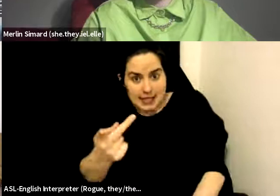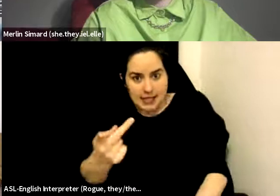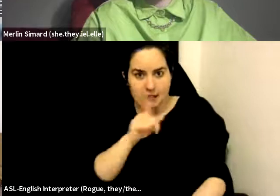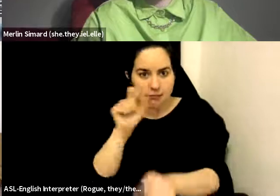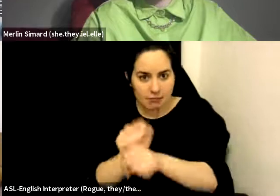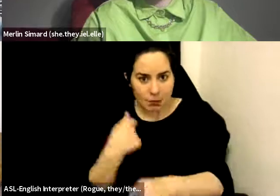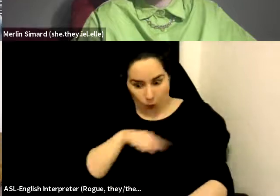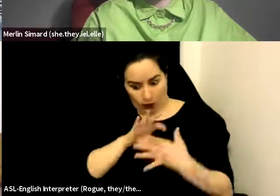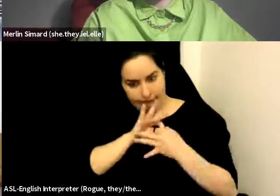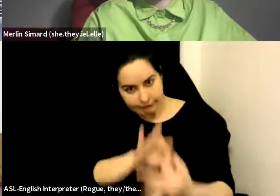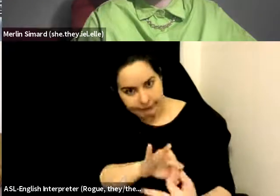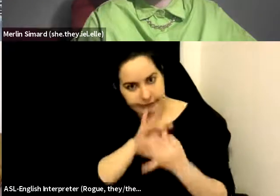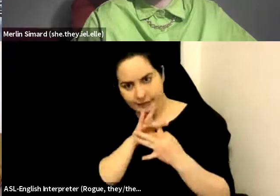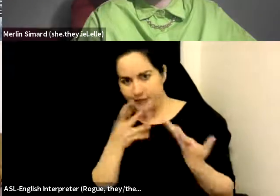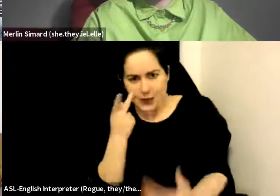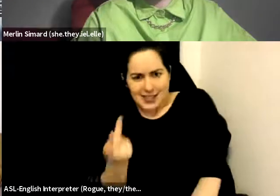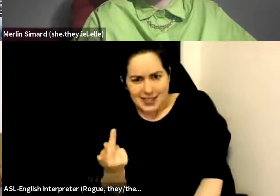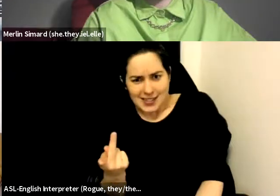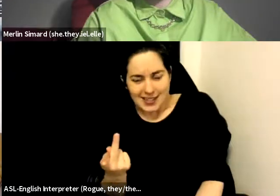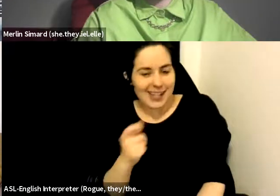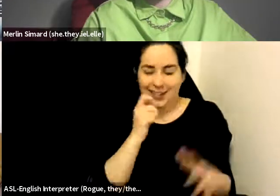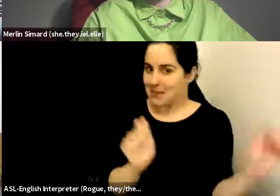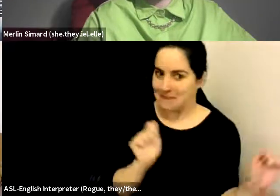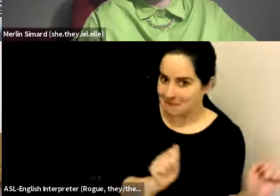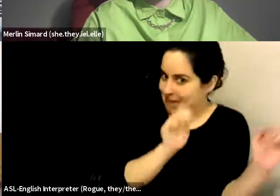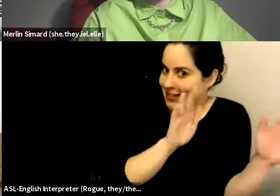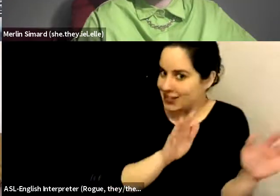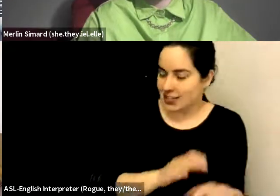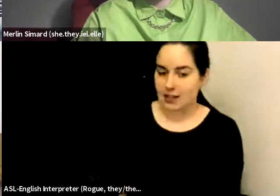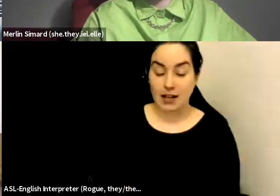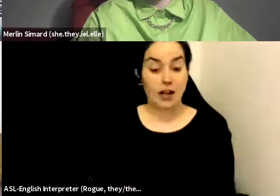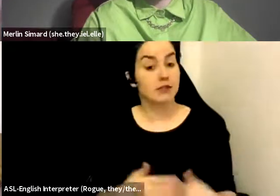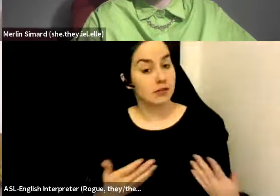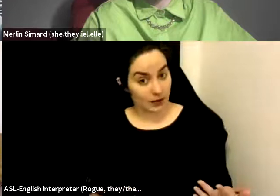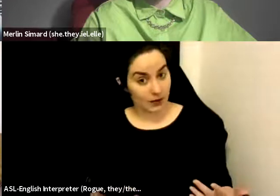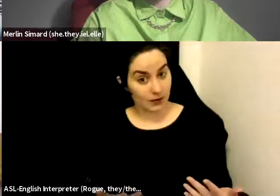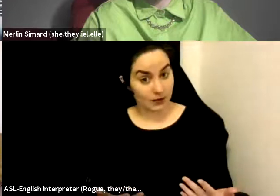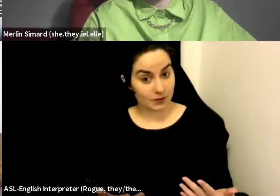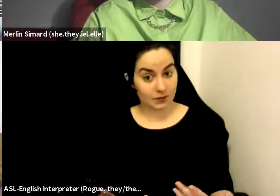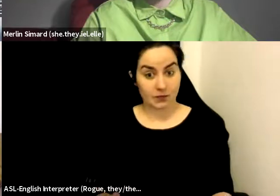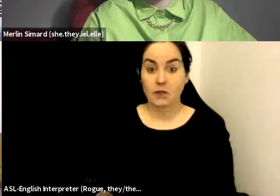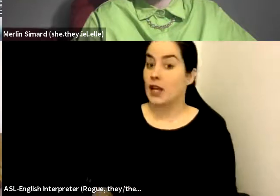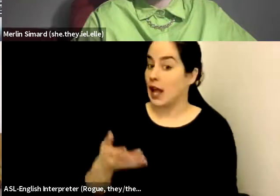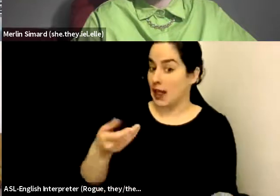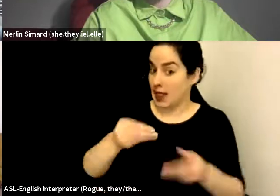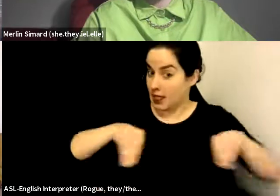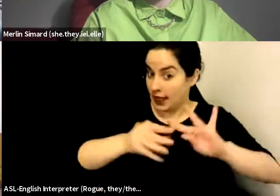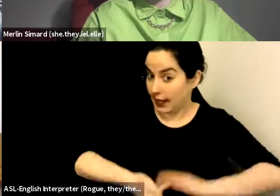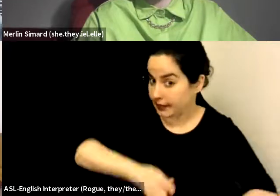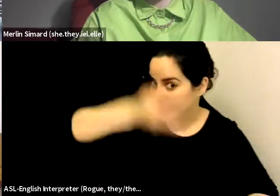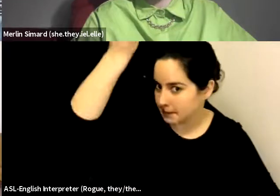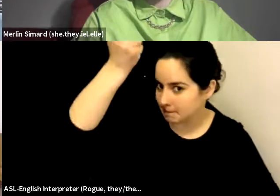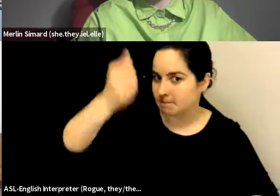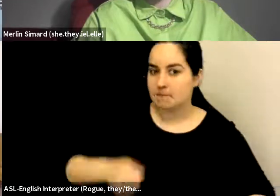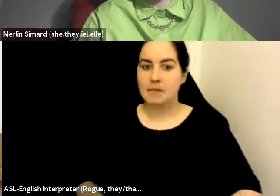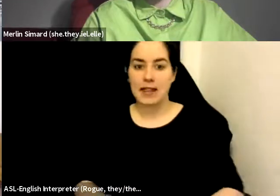of the land. And there's a direct link to land extraction and to our missing and murdered Indigenous women and girls,